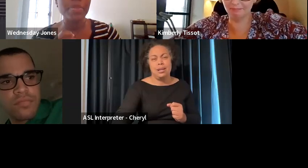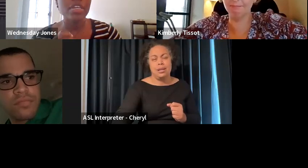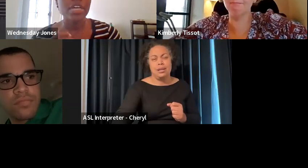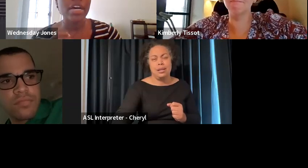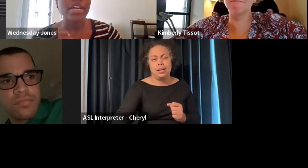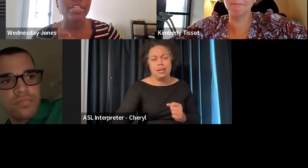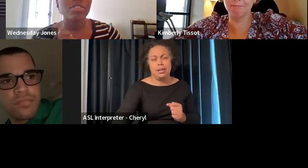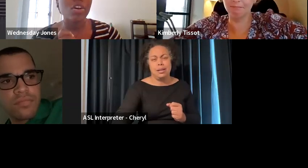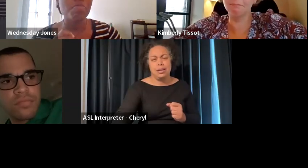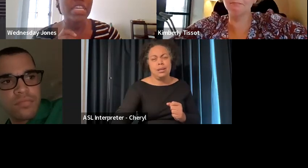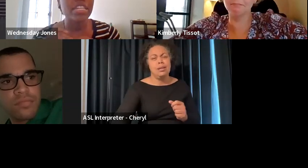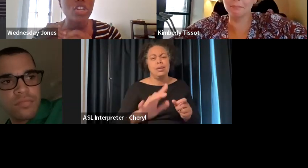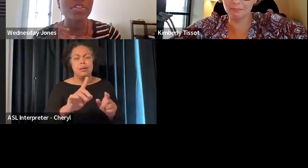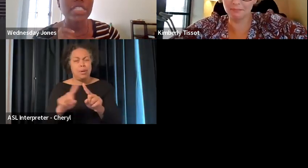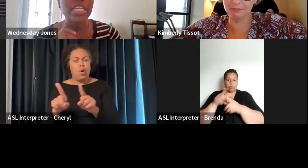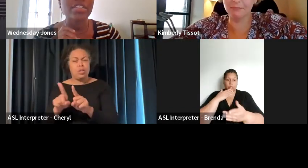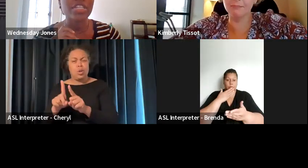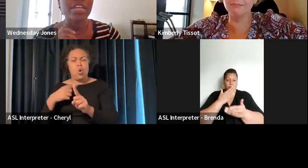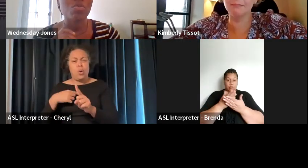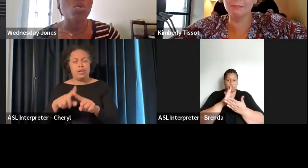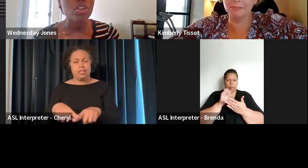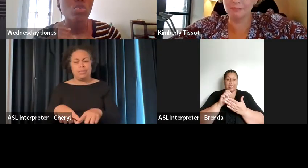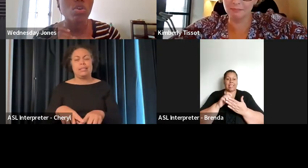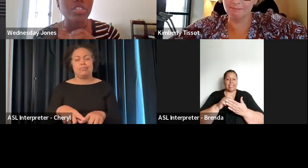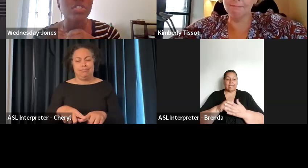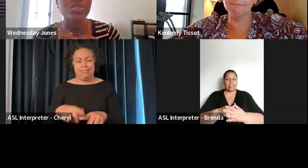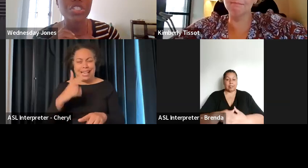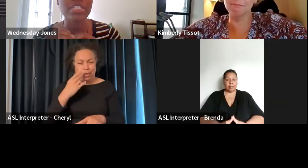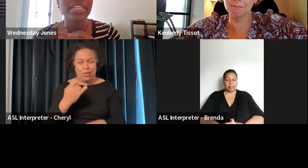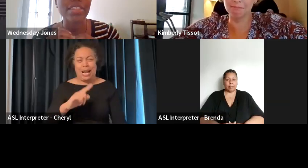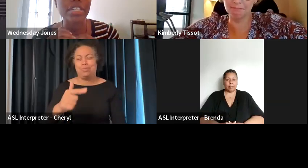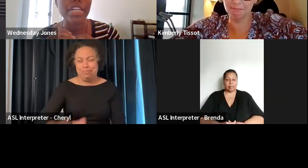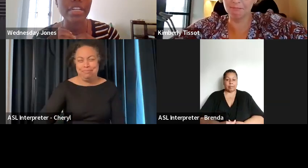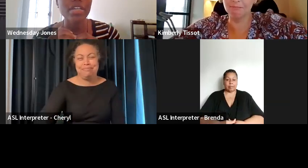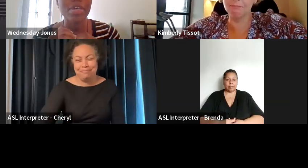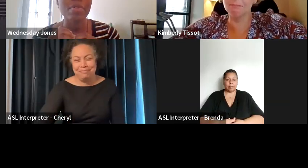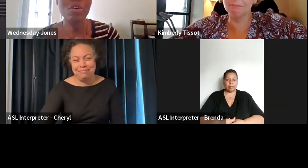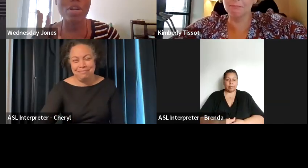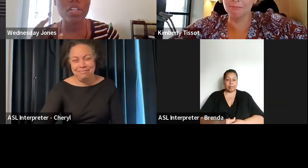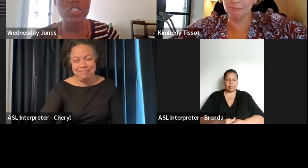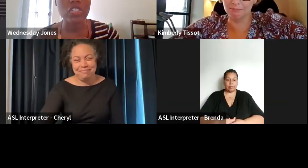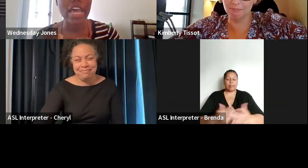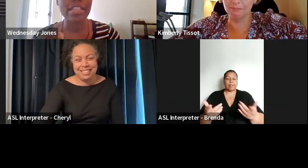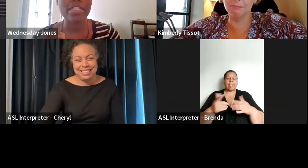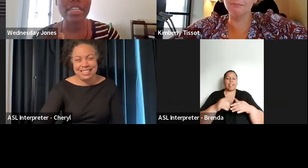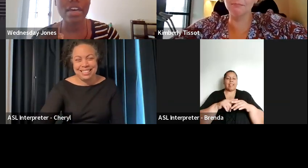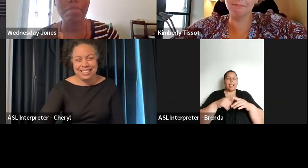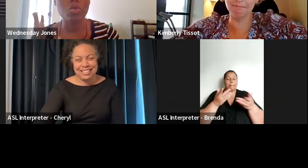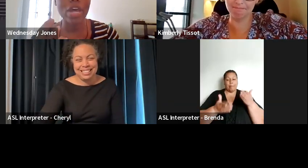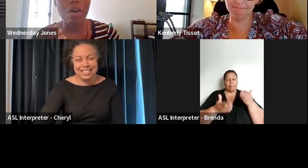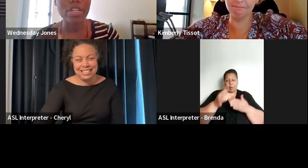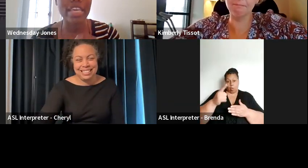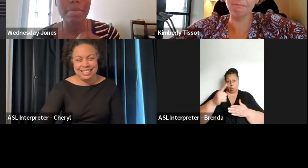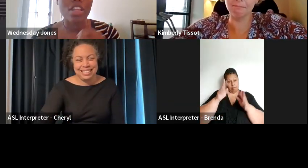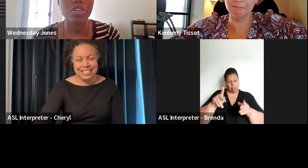and meet each other's needs and work towards solutions together. And maybe what one person's good at